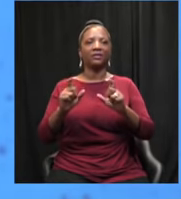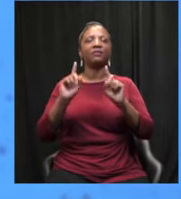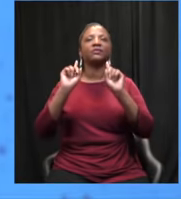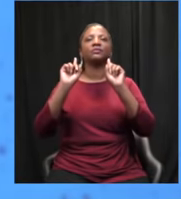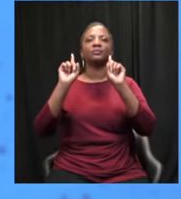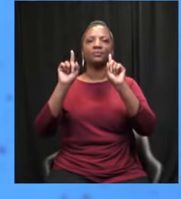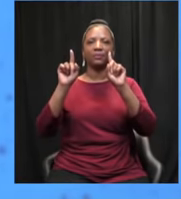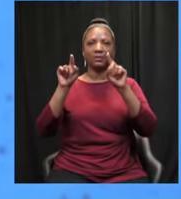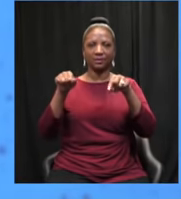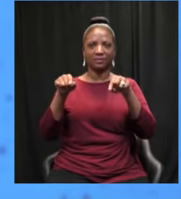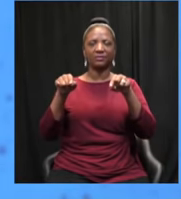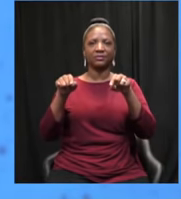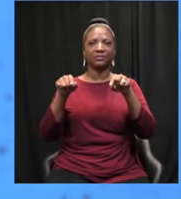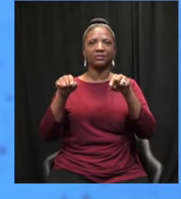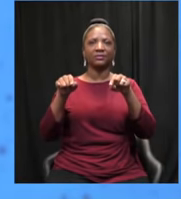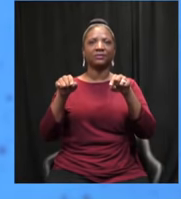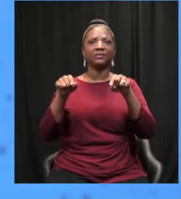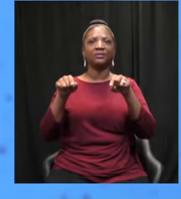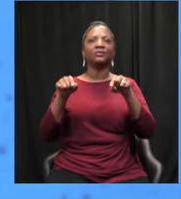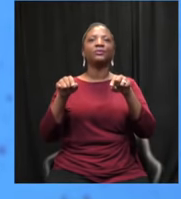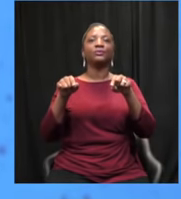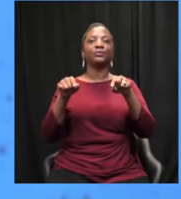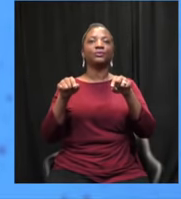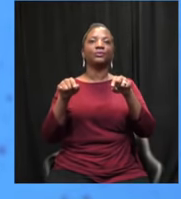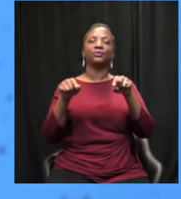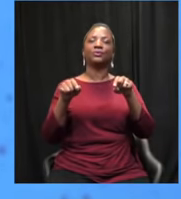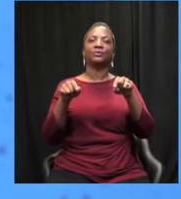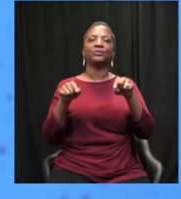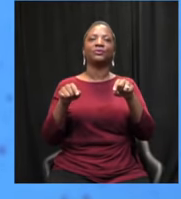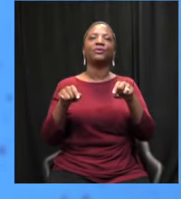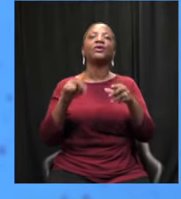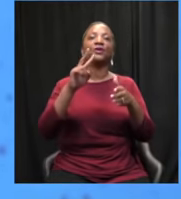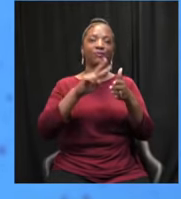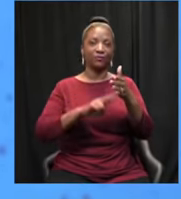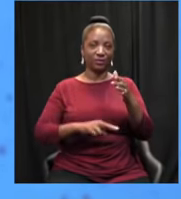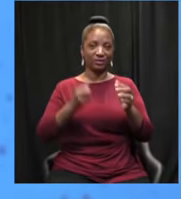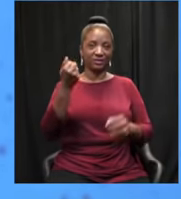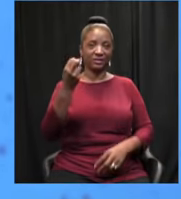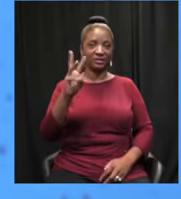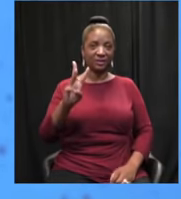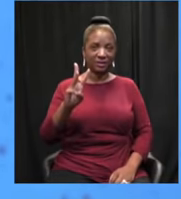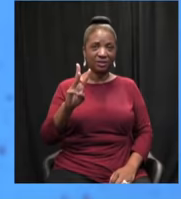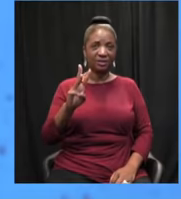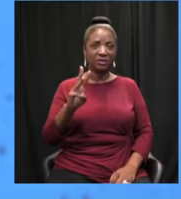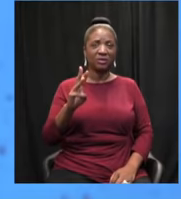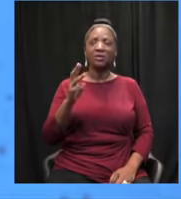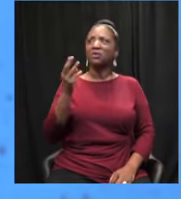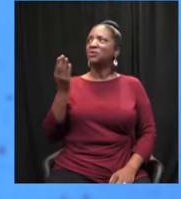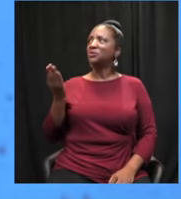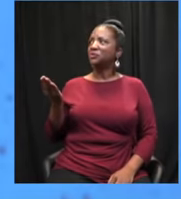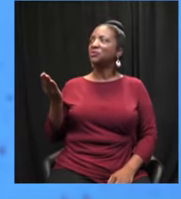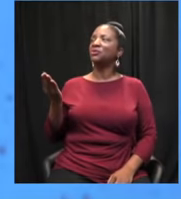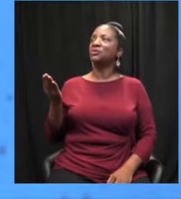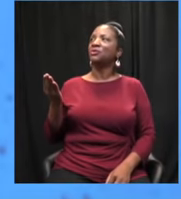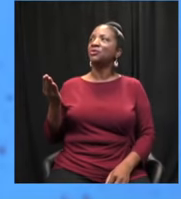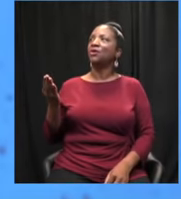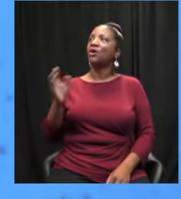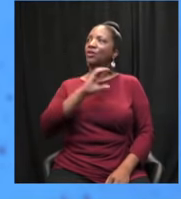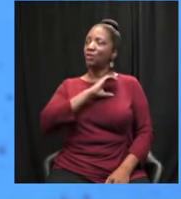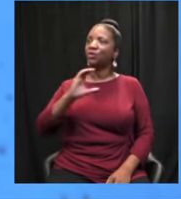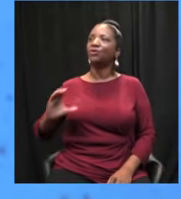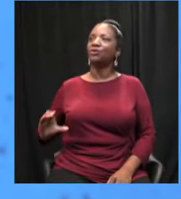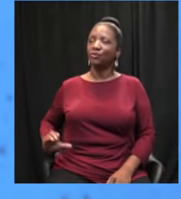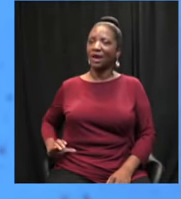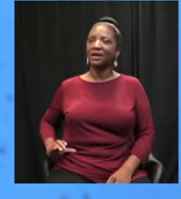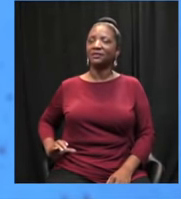Peter speaks up. And he says these words in verse 16, you are the Christ, you are the Messiah, the